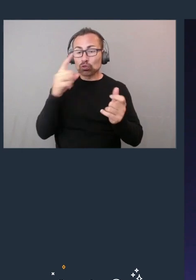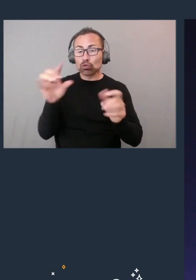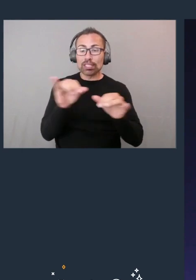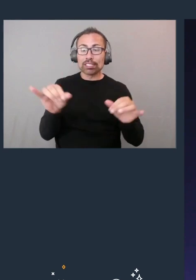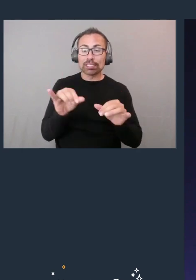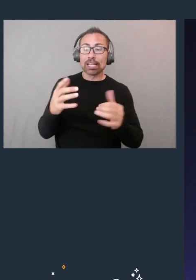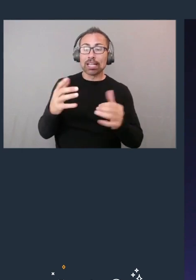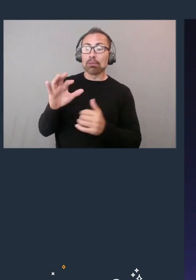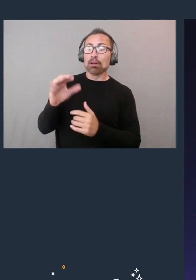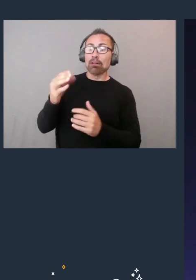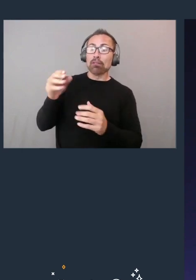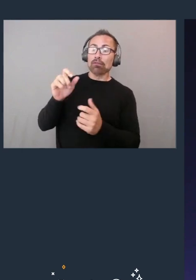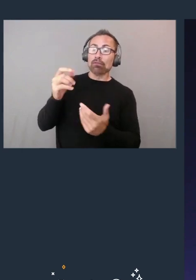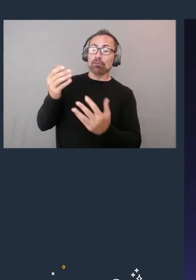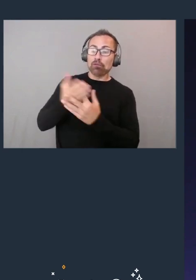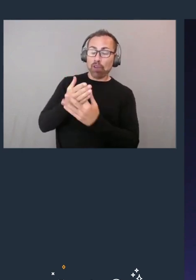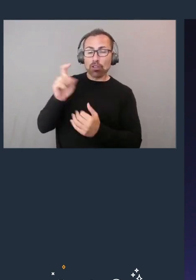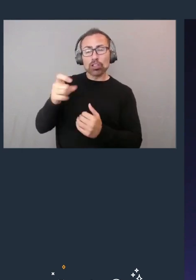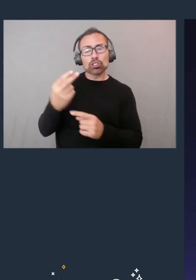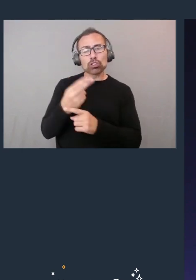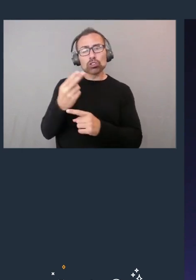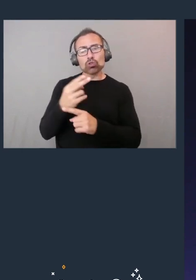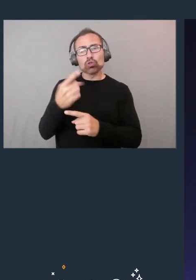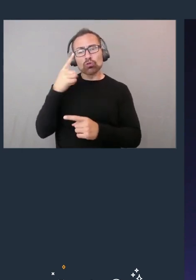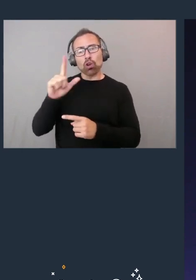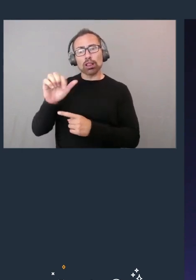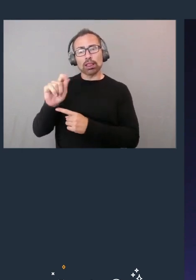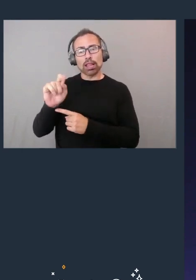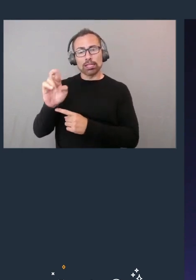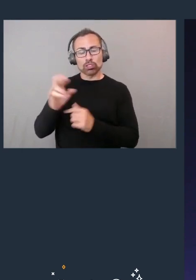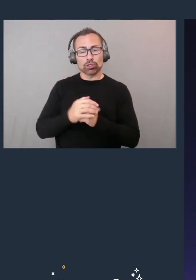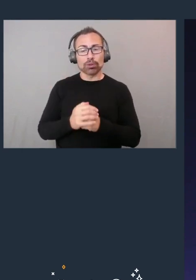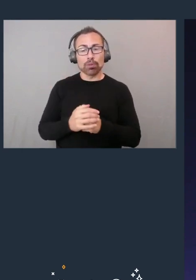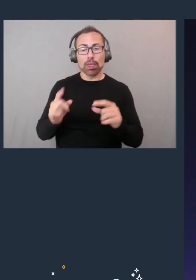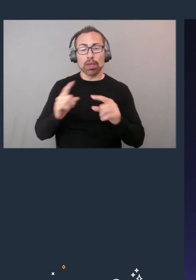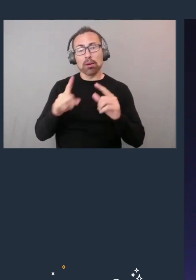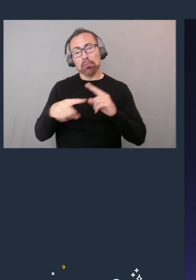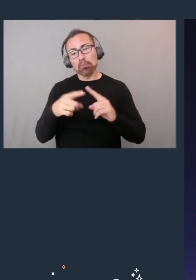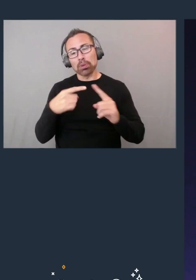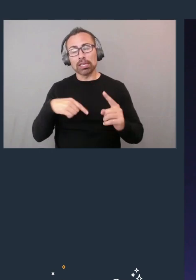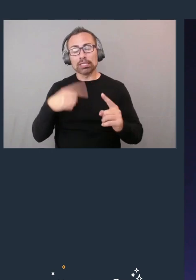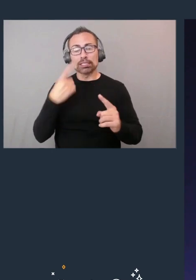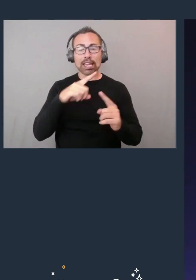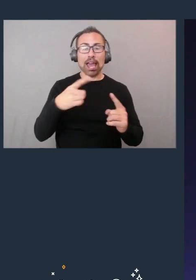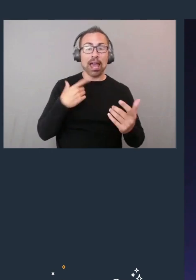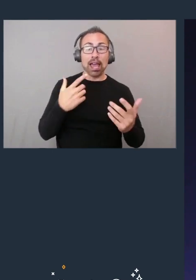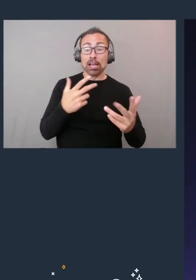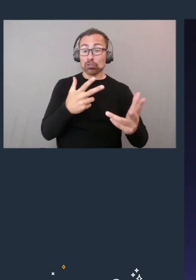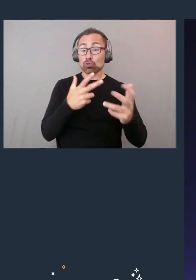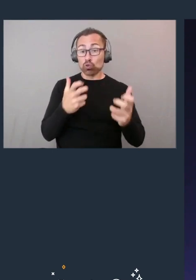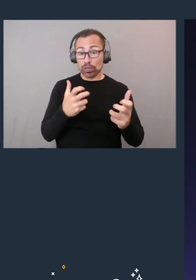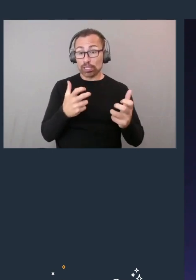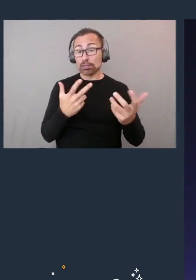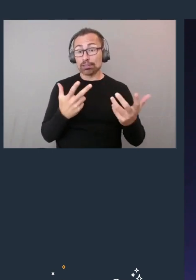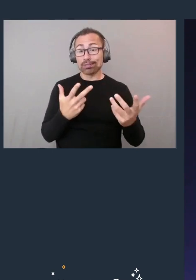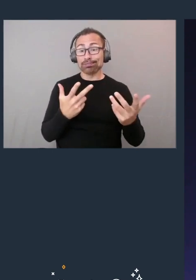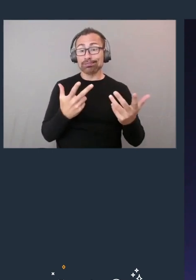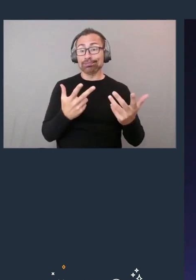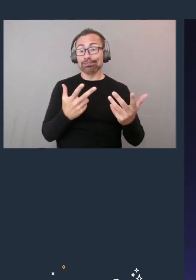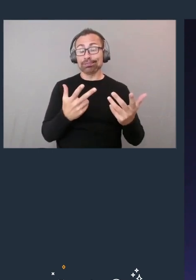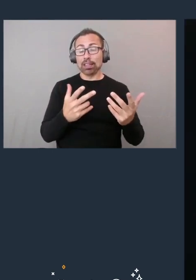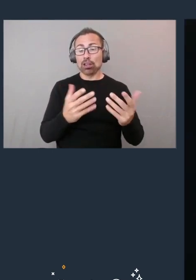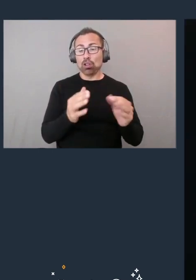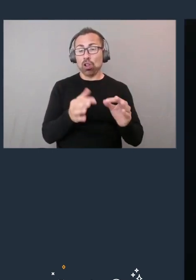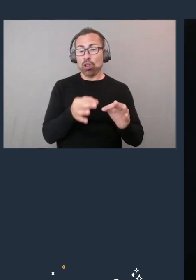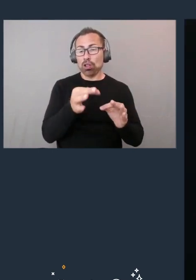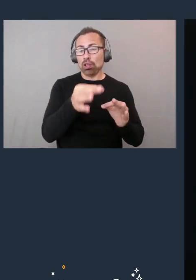Lustre. Besides that, Lustre is amazing with its latency. It offers really low latency access and a POSIX-compliant file